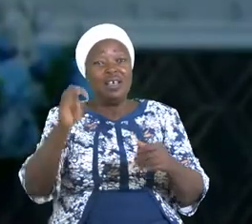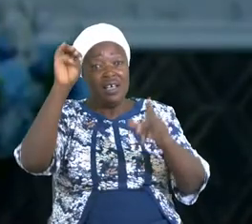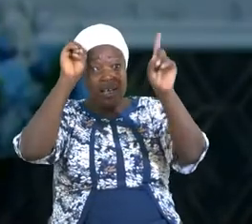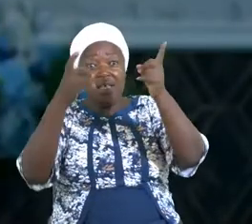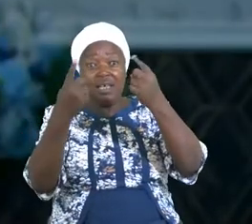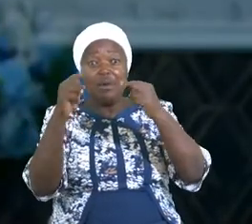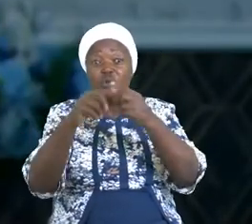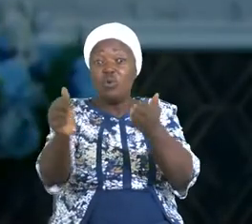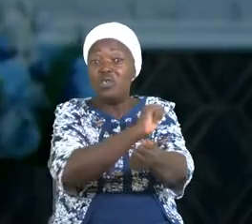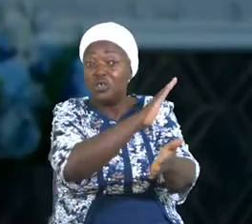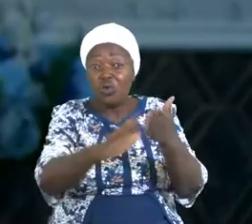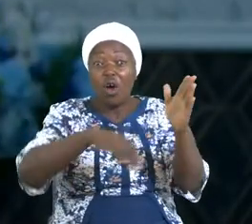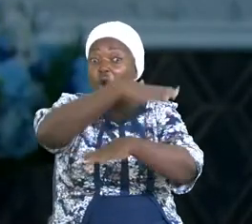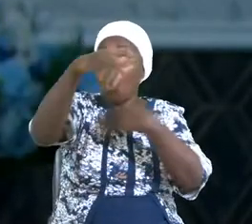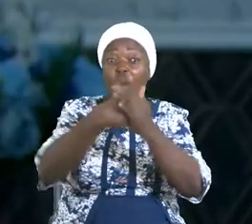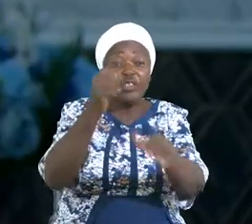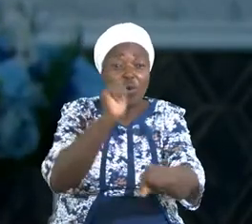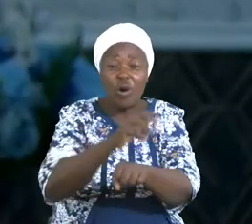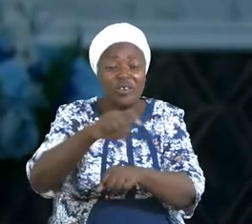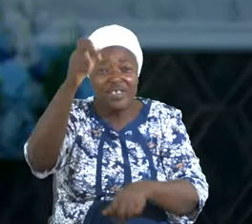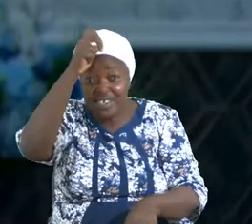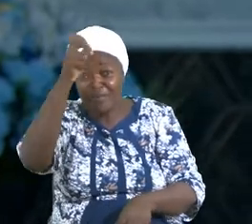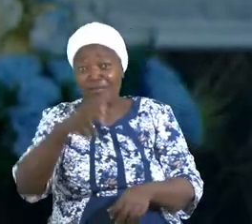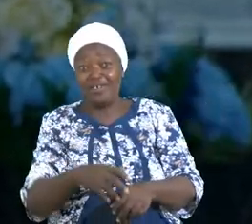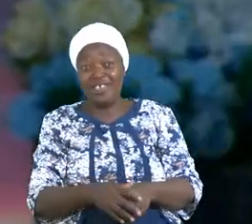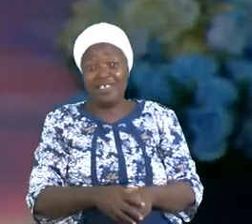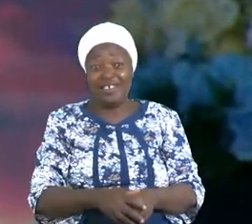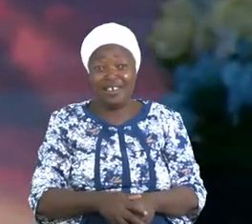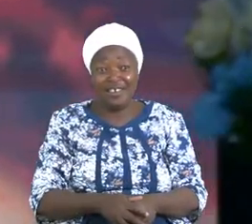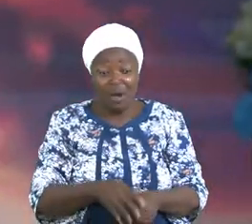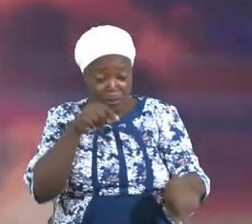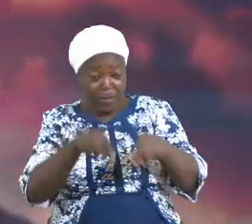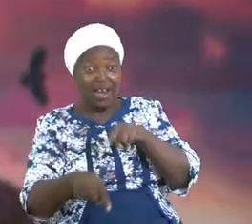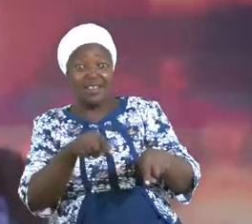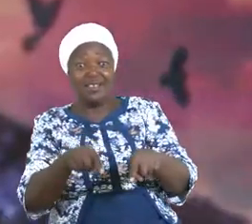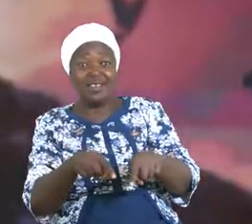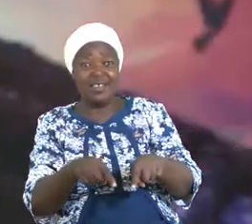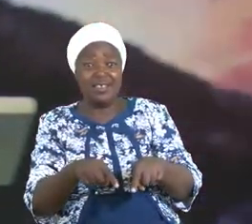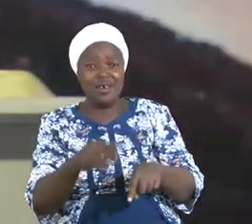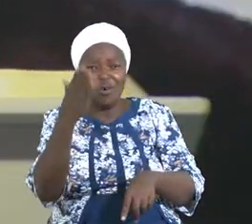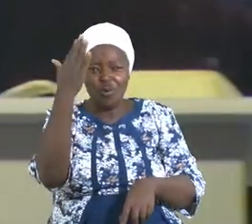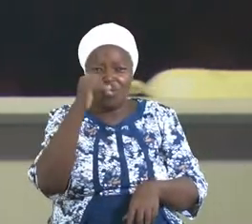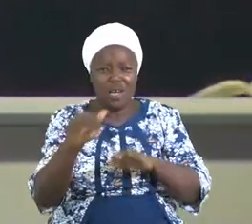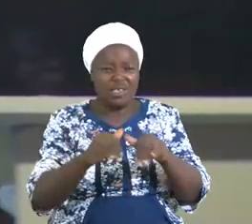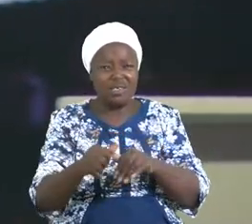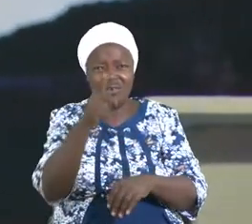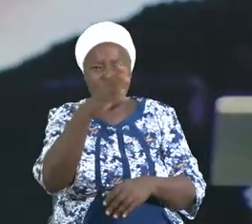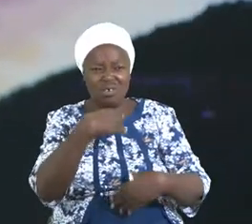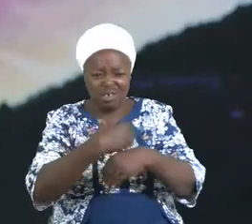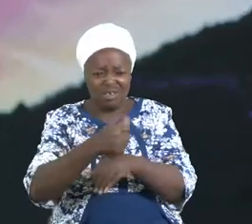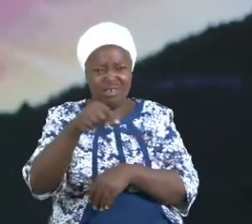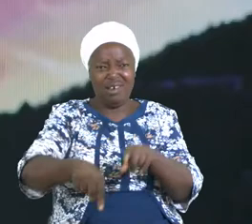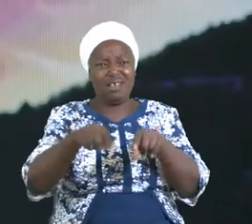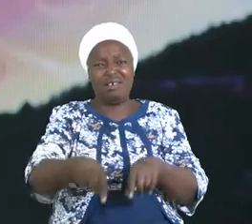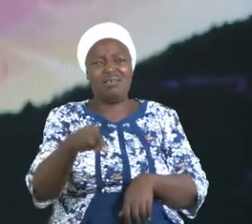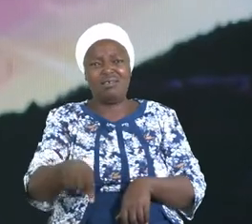the works of the devil. Paralysis. Why did God create leg if he